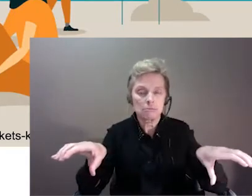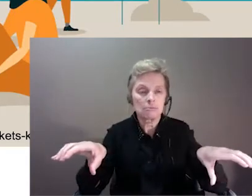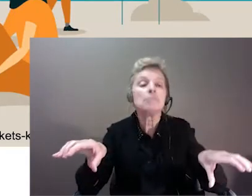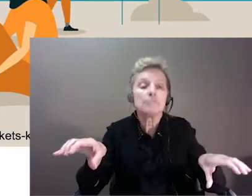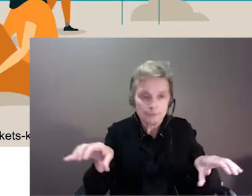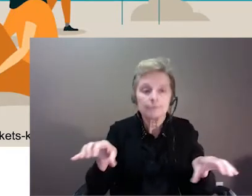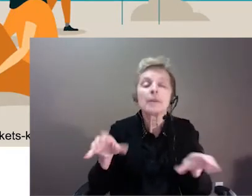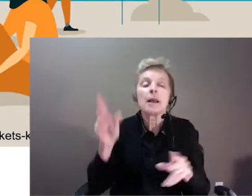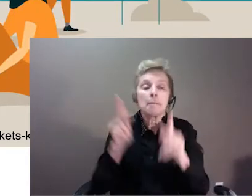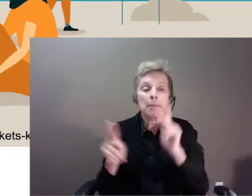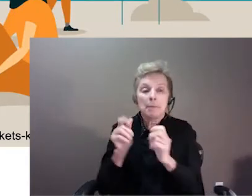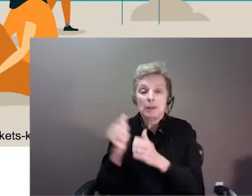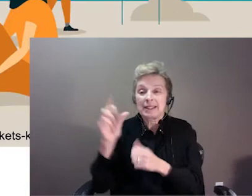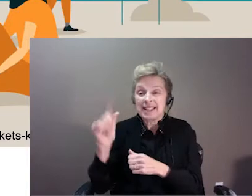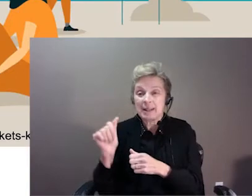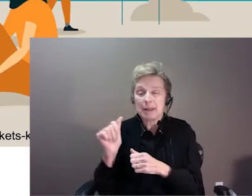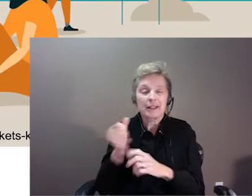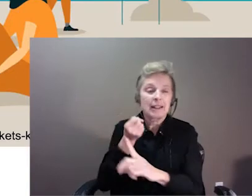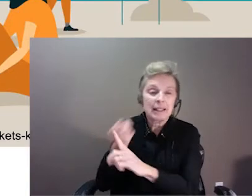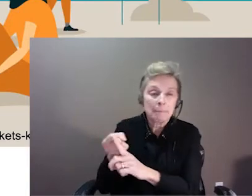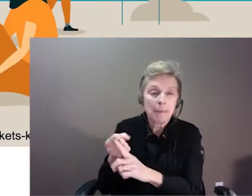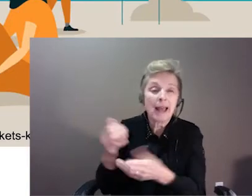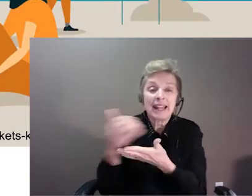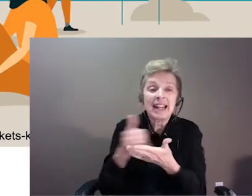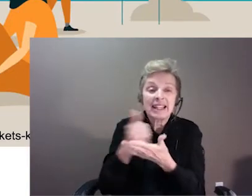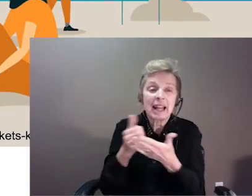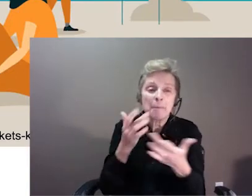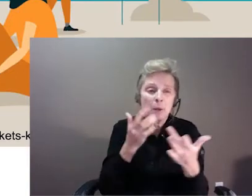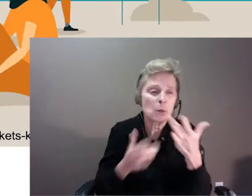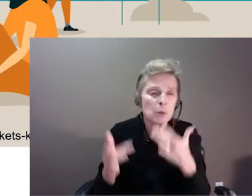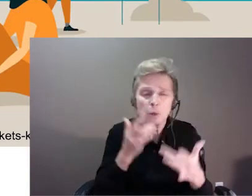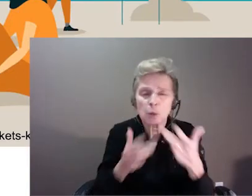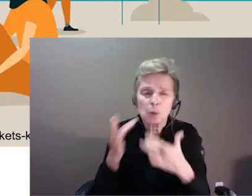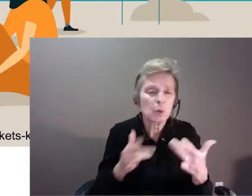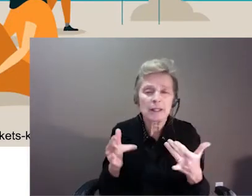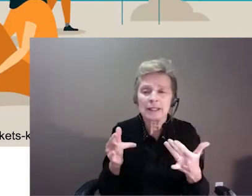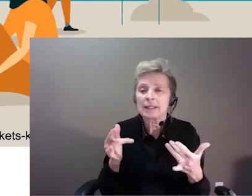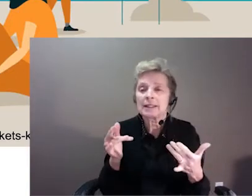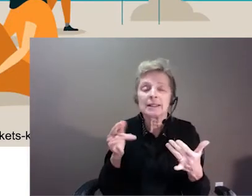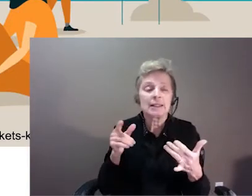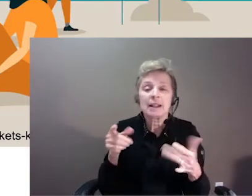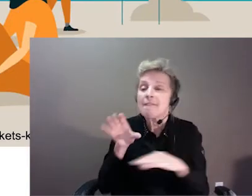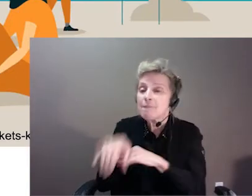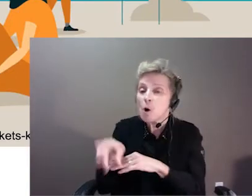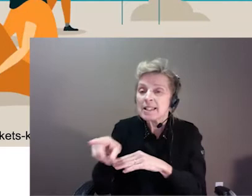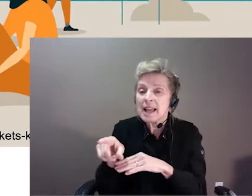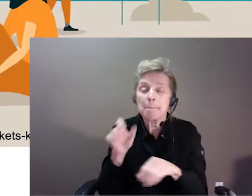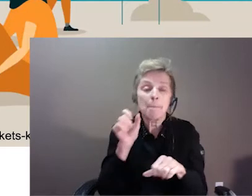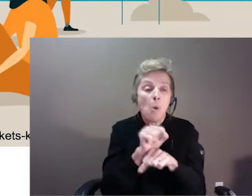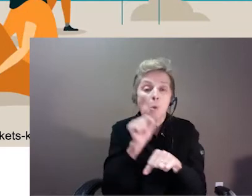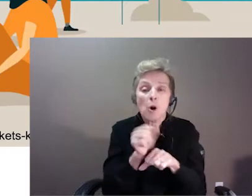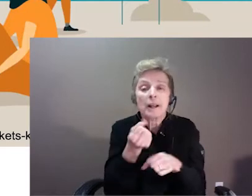by income insecurity and work precarity. This will force them to work more than one job to secure